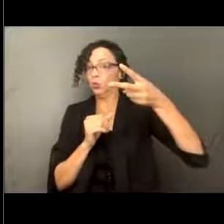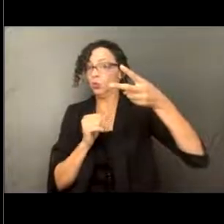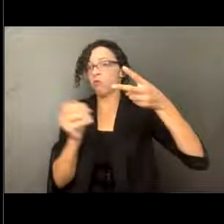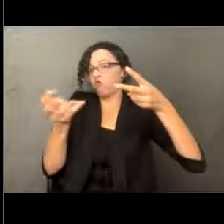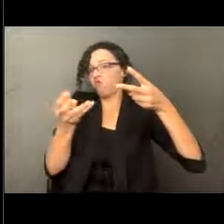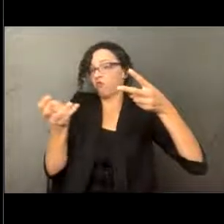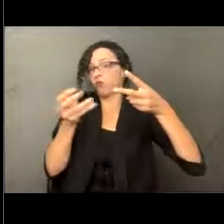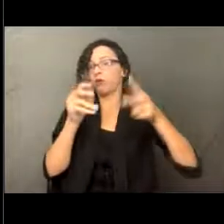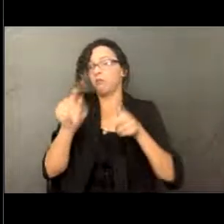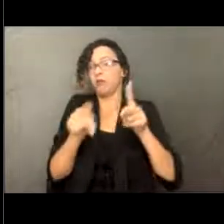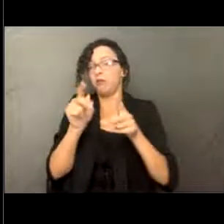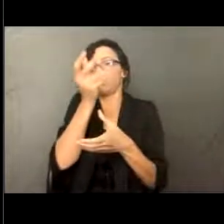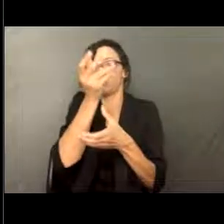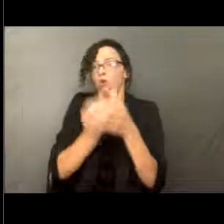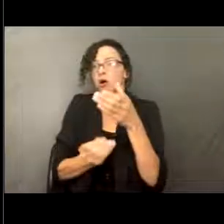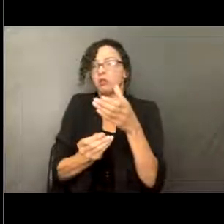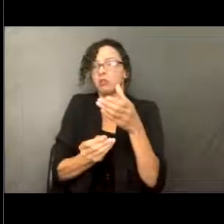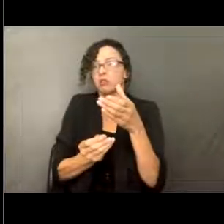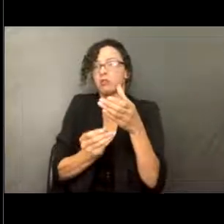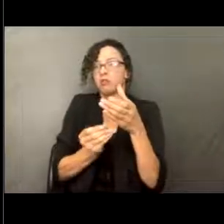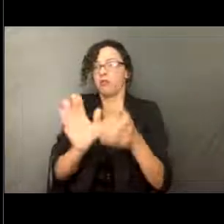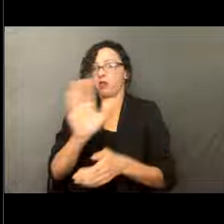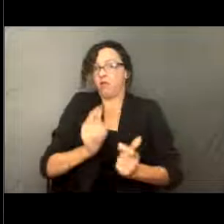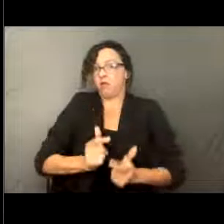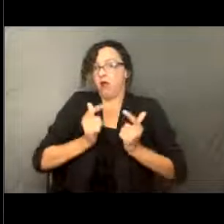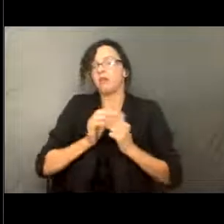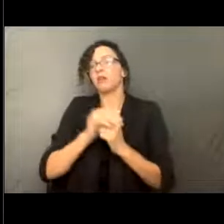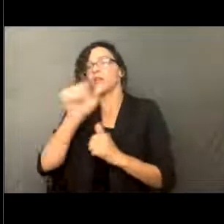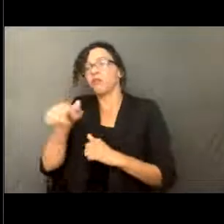2 have sustained serious injuries.